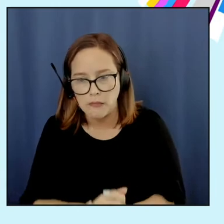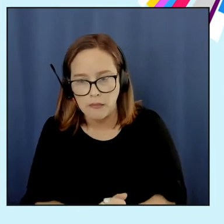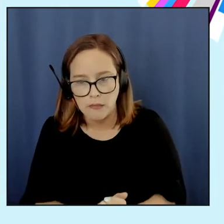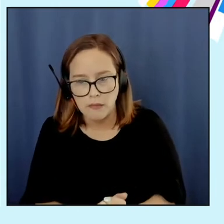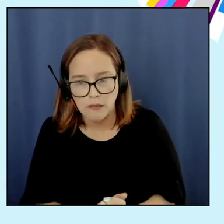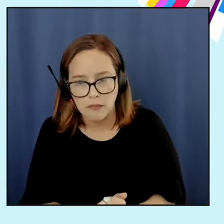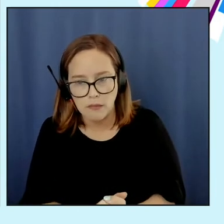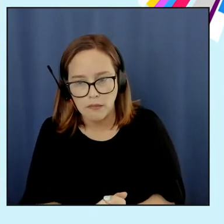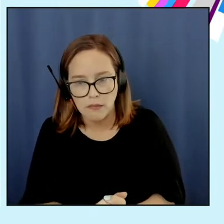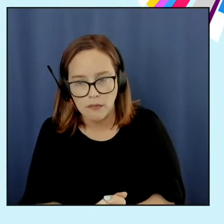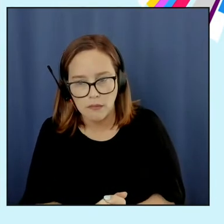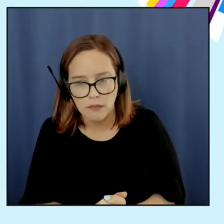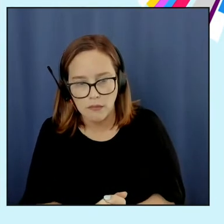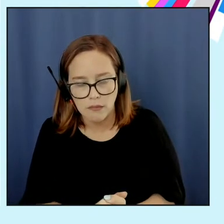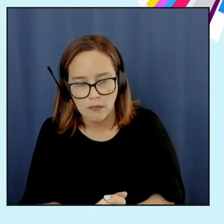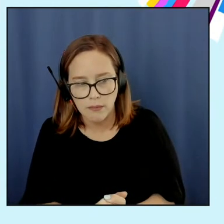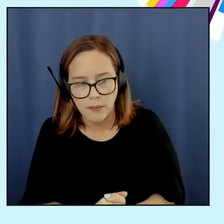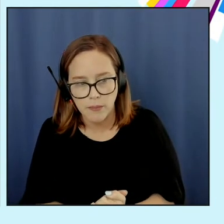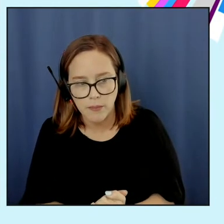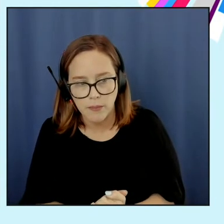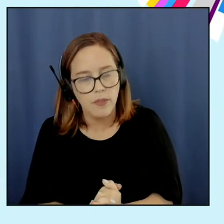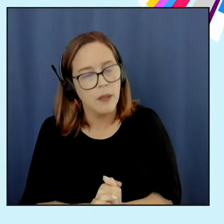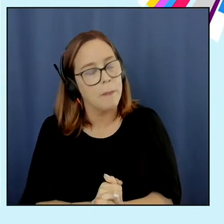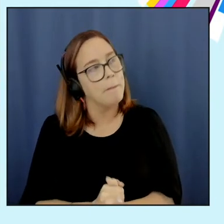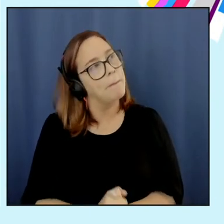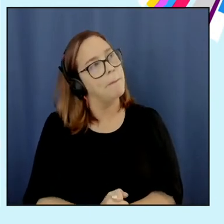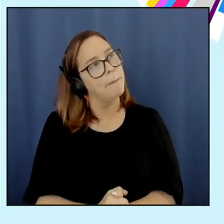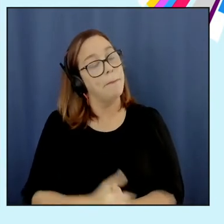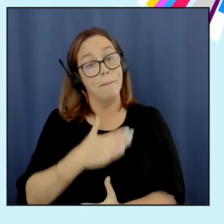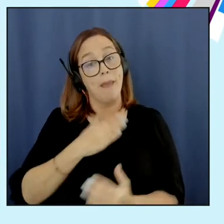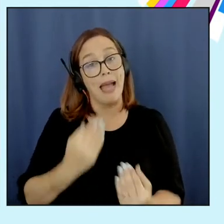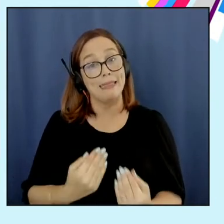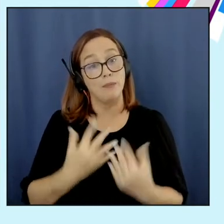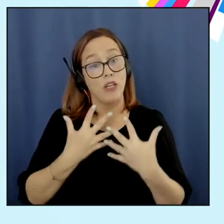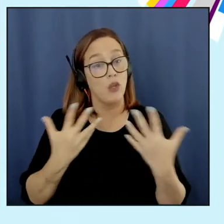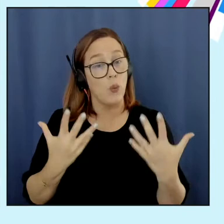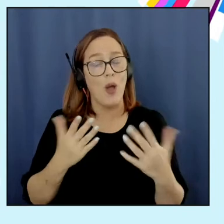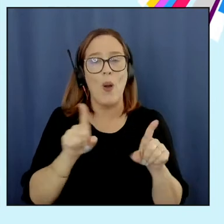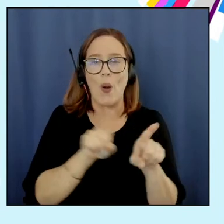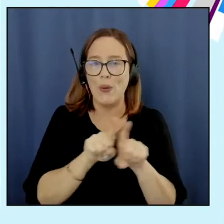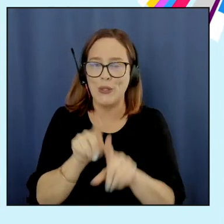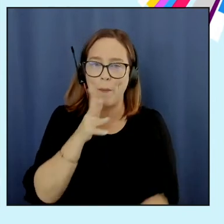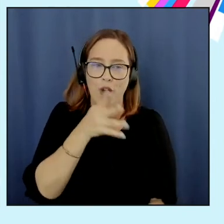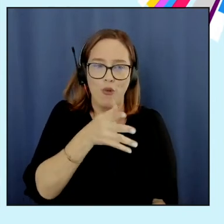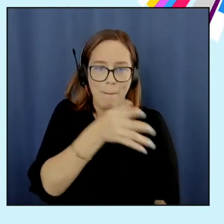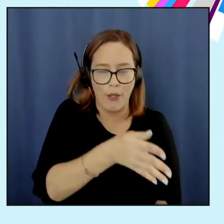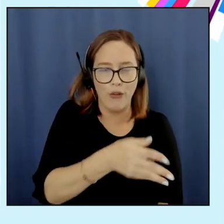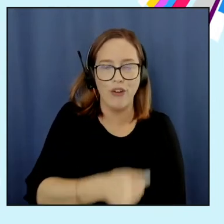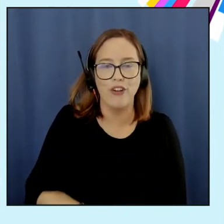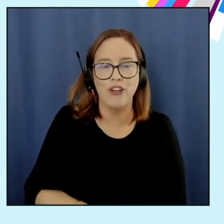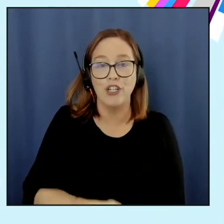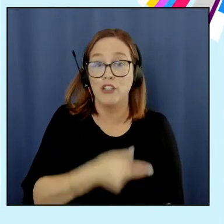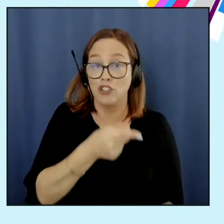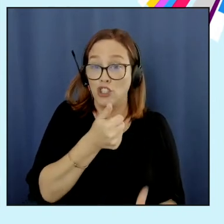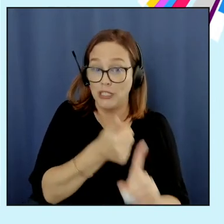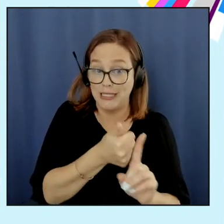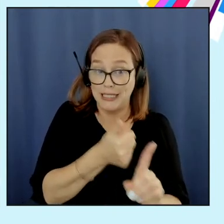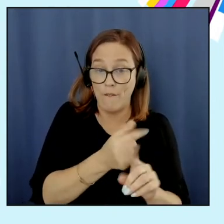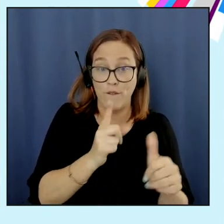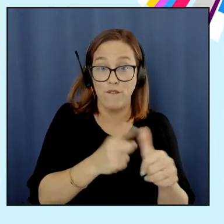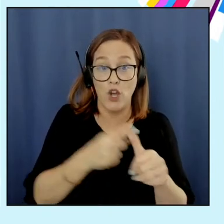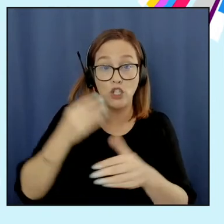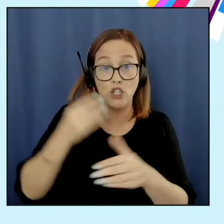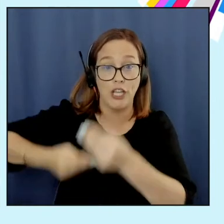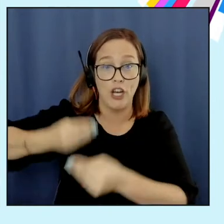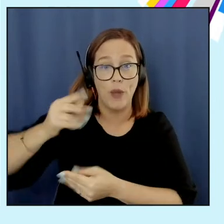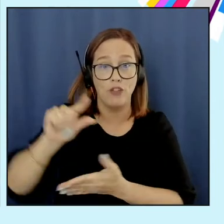I'll go next because my inspiration is also my grandmother. She was first generation graduate,